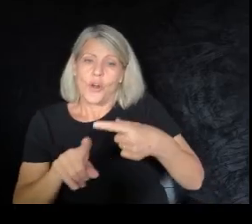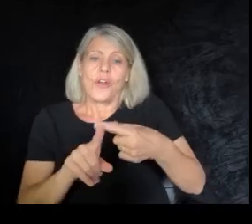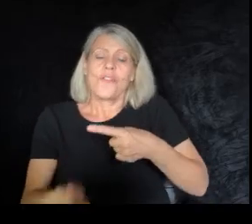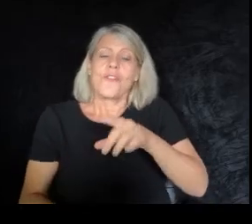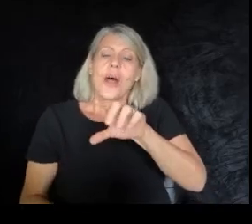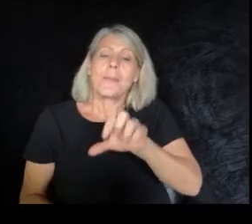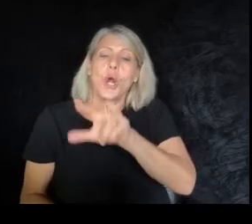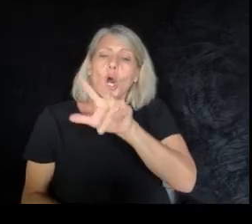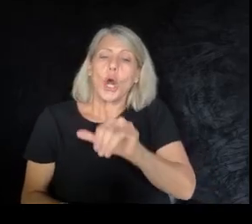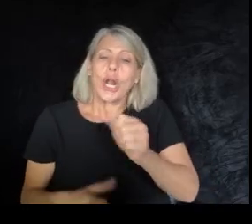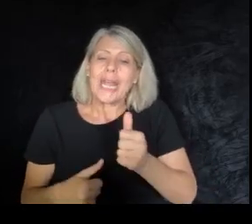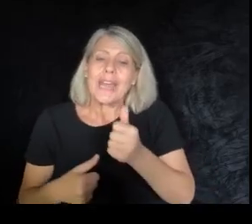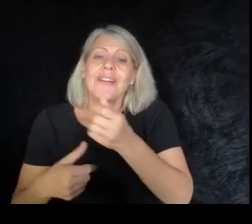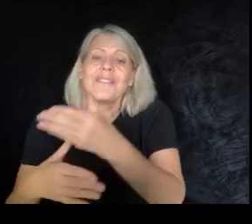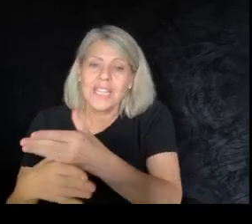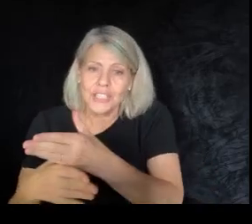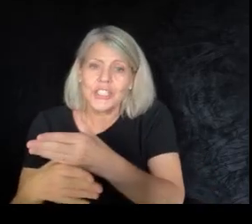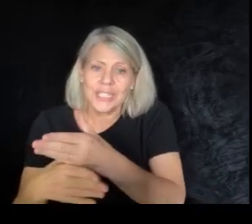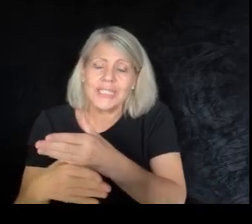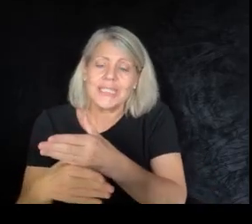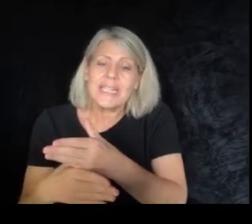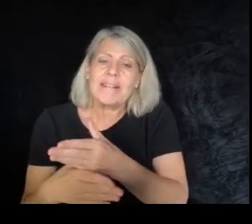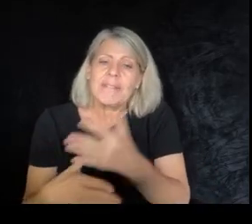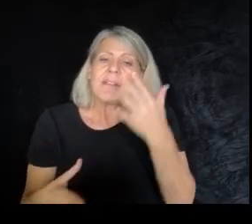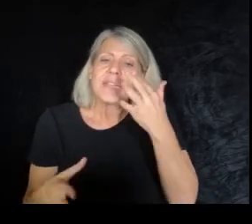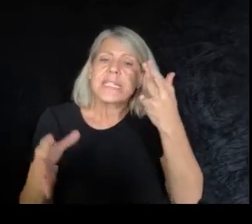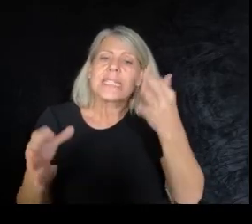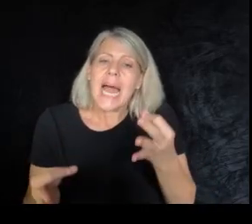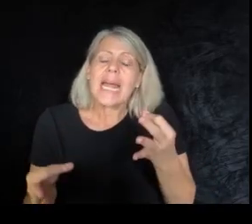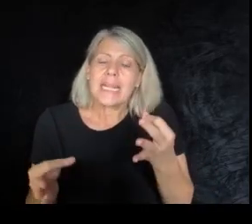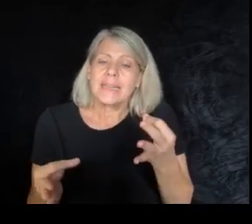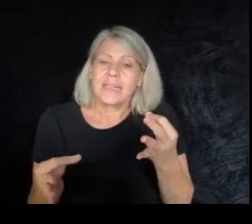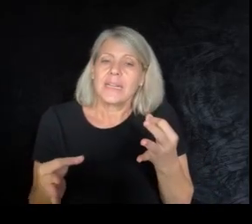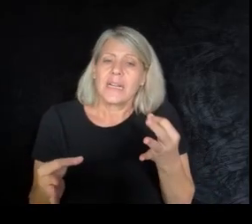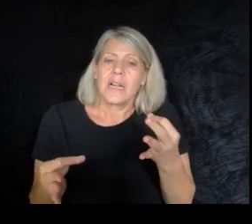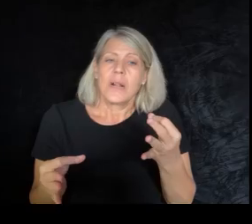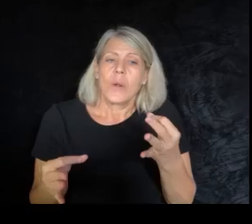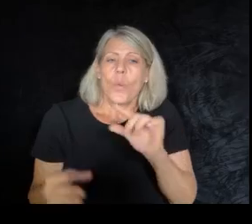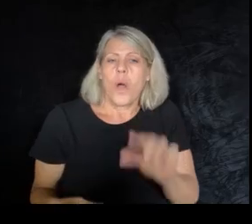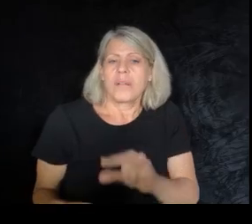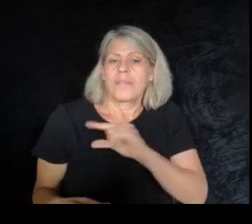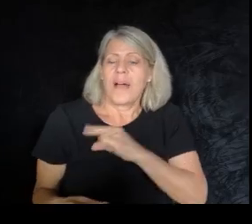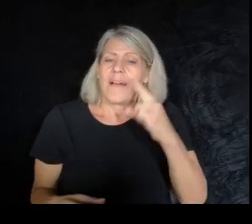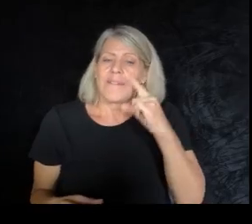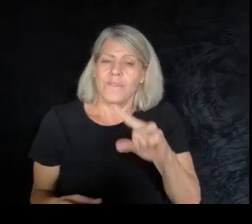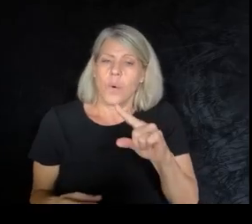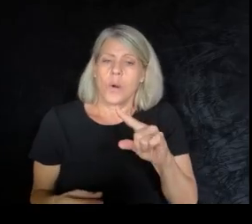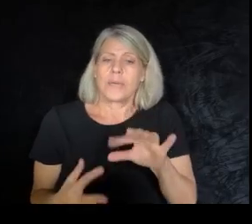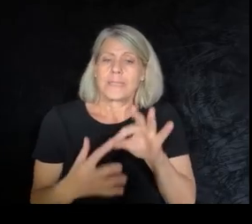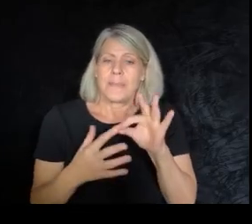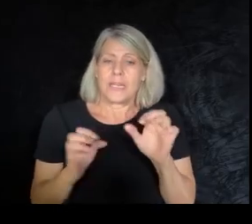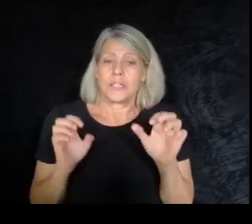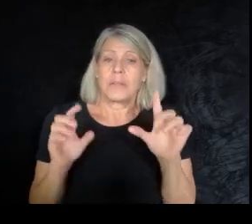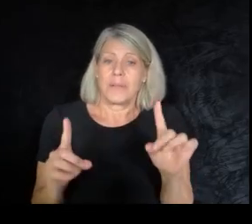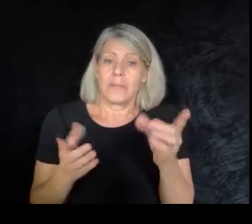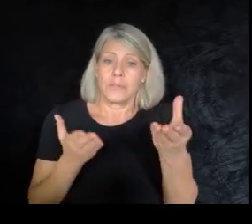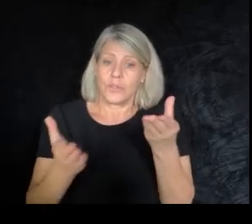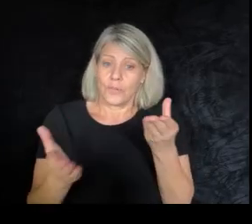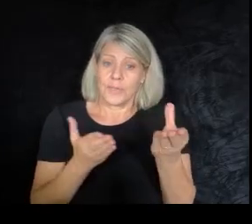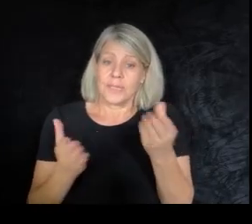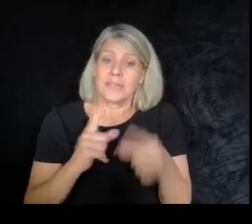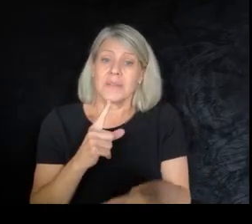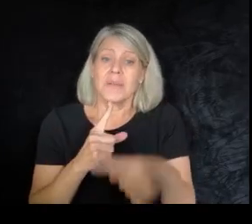who are found eligible for special education services and who have an individualized